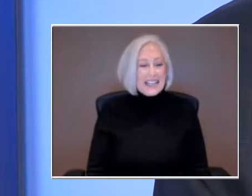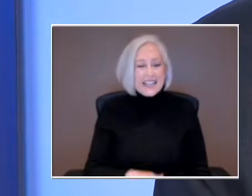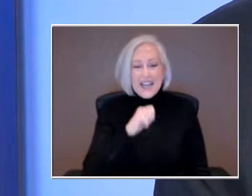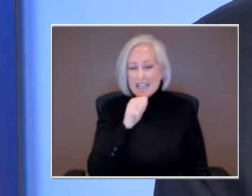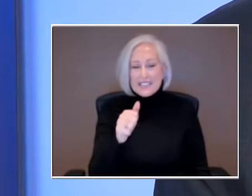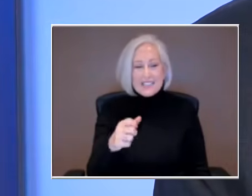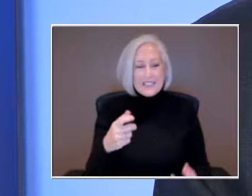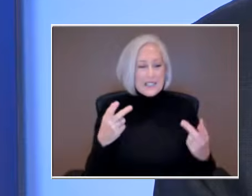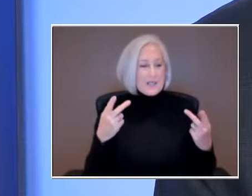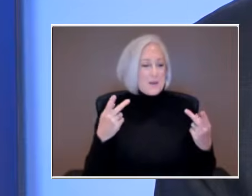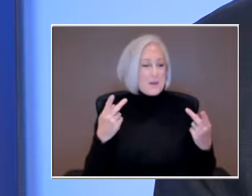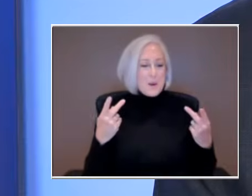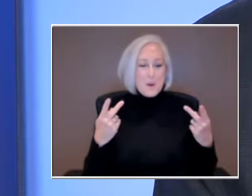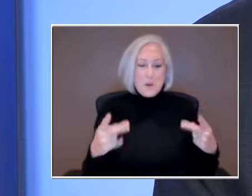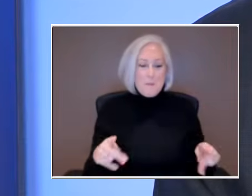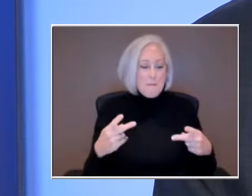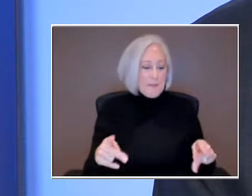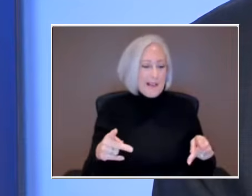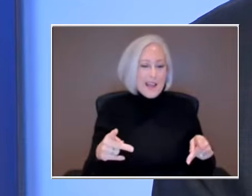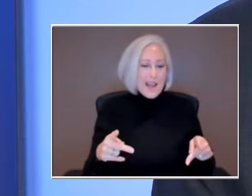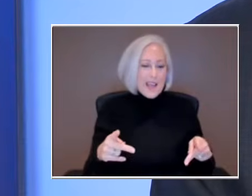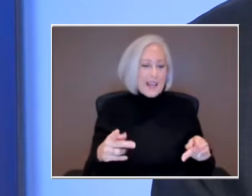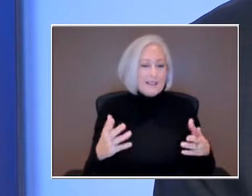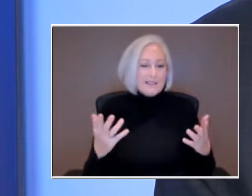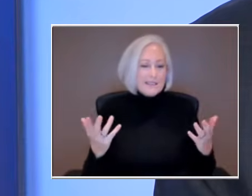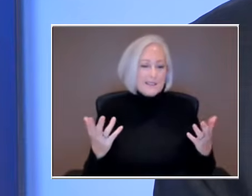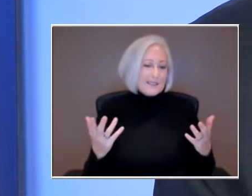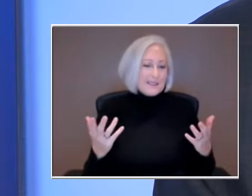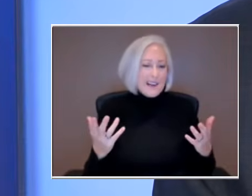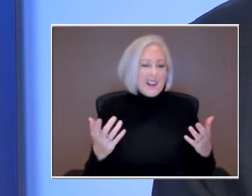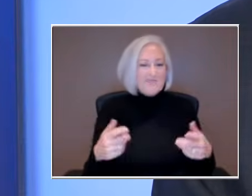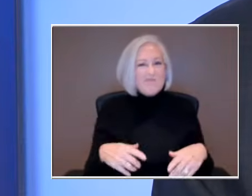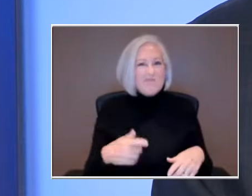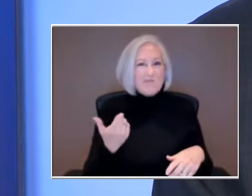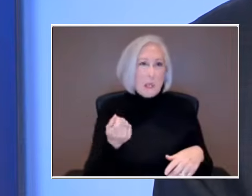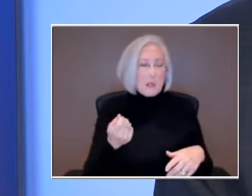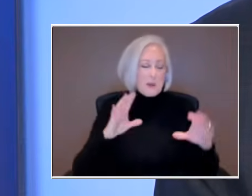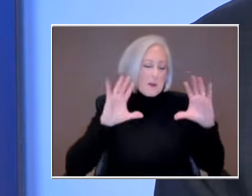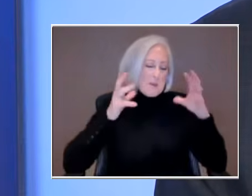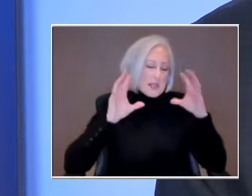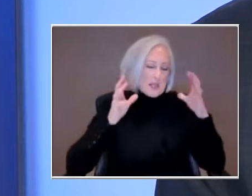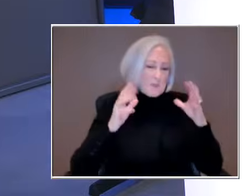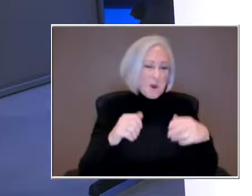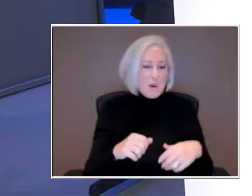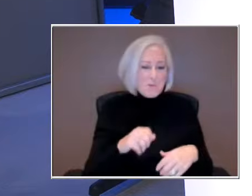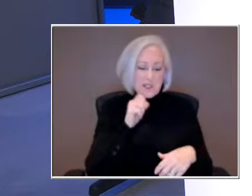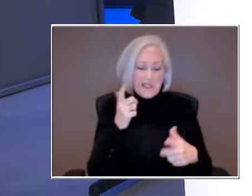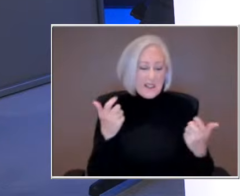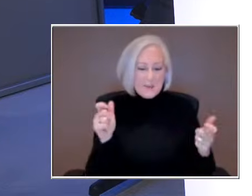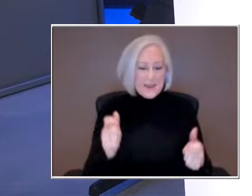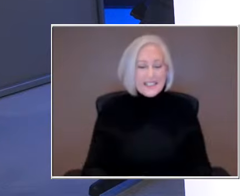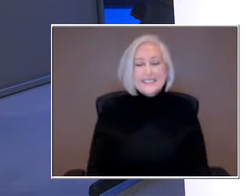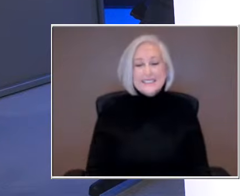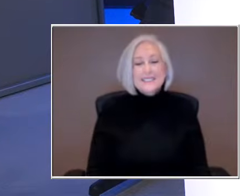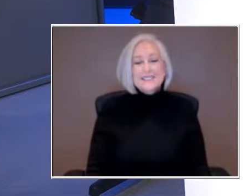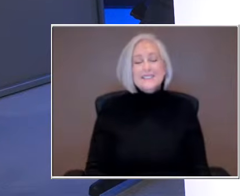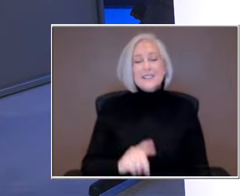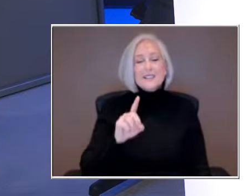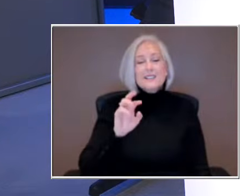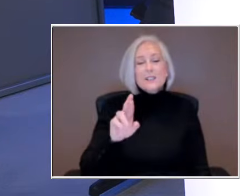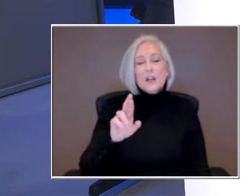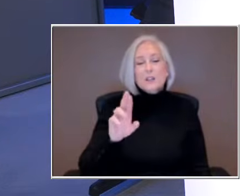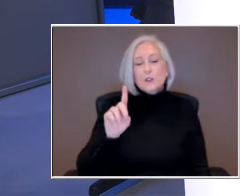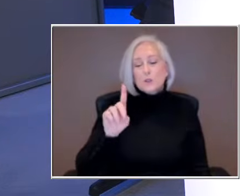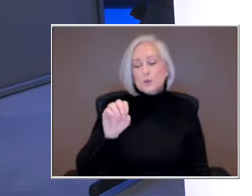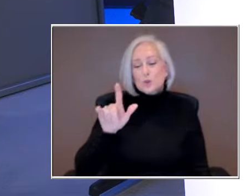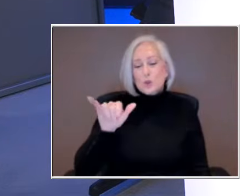think I played basketball, grade school, but nothing big like that. Dr. Doolittle, Jim had